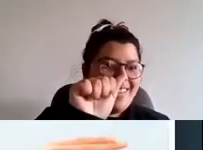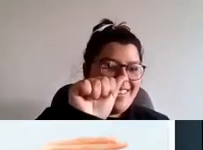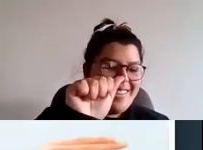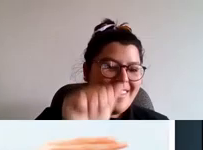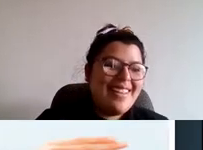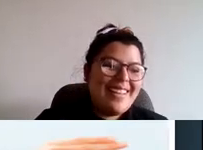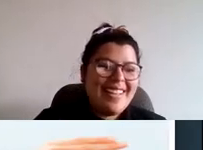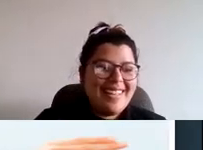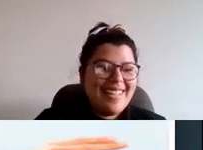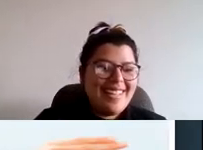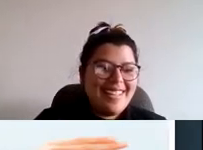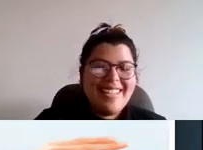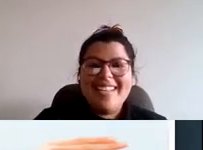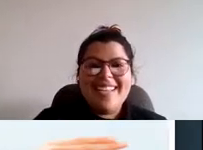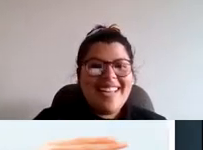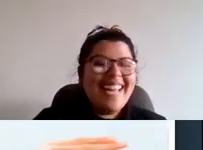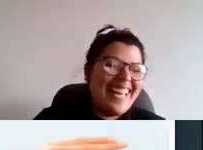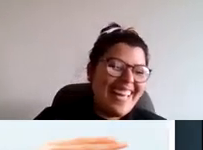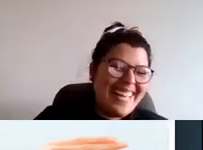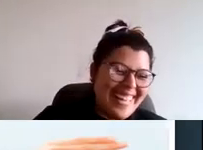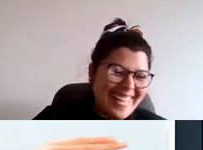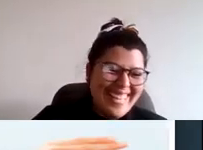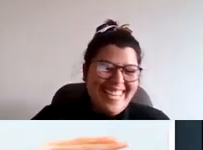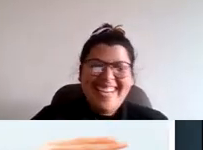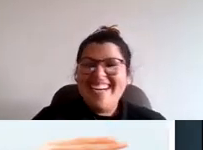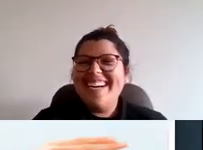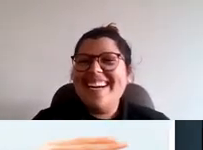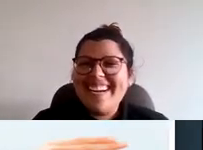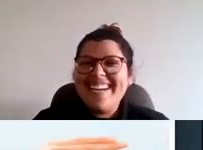D-A-N-I-E-L-A. Hey.